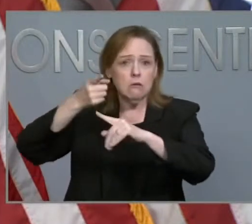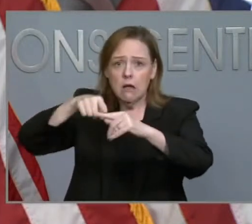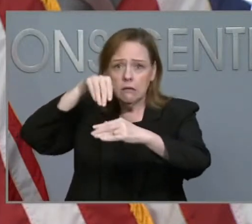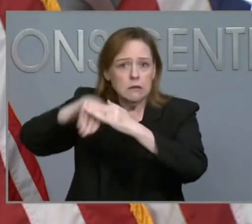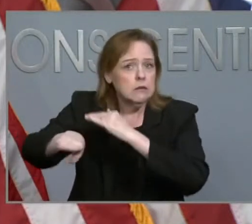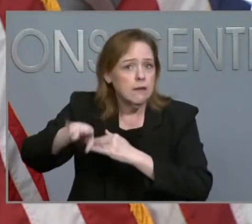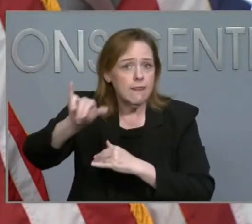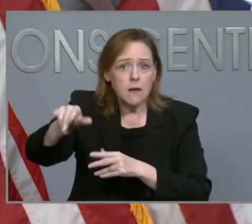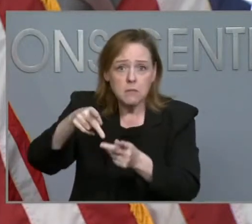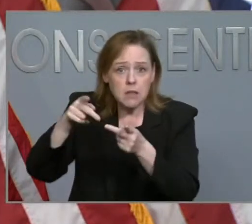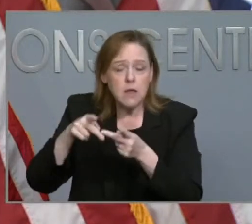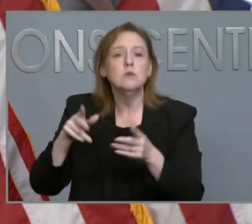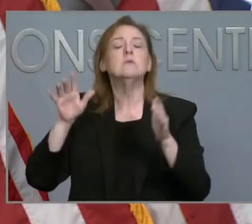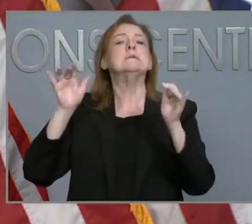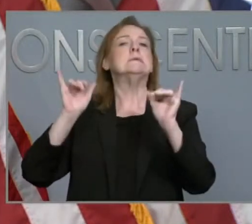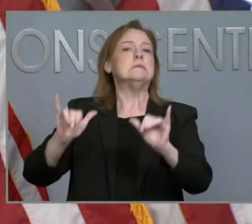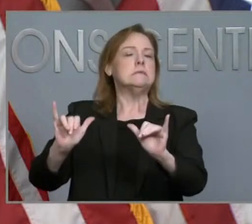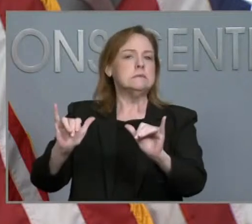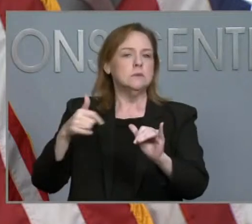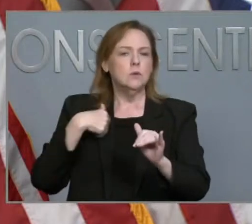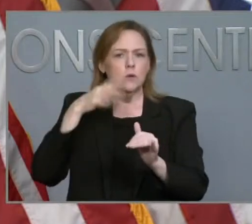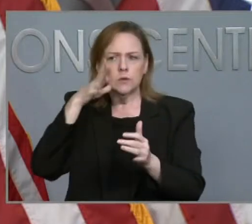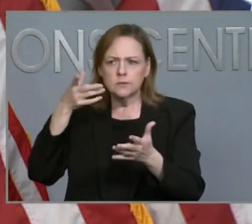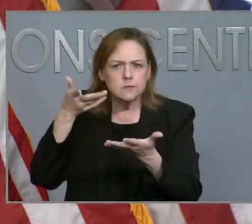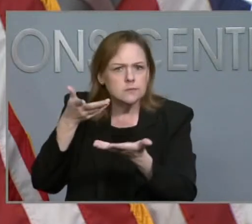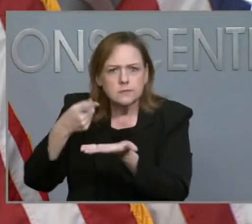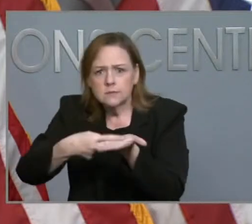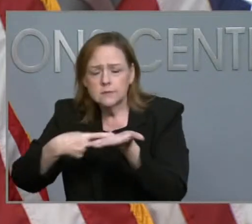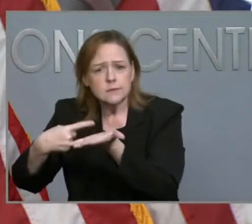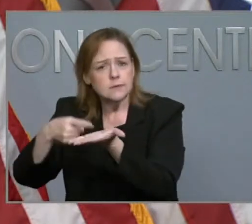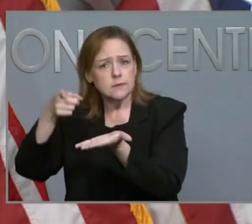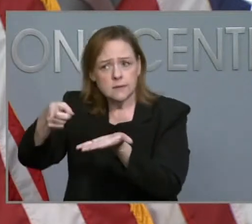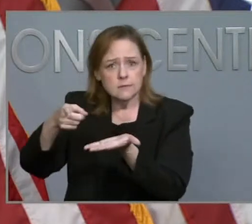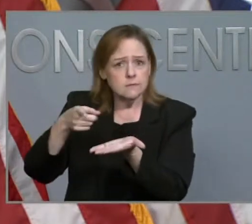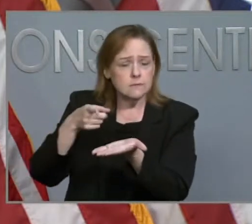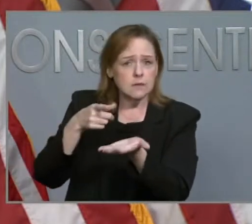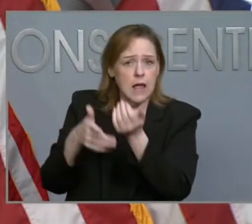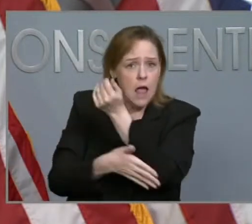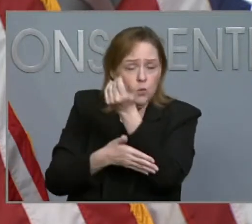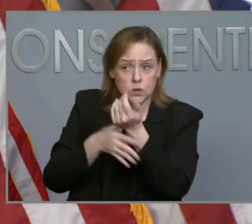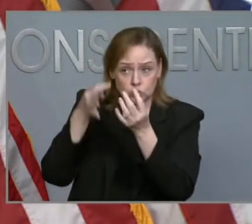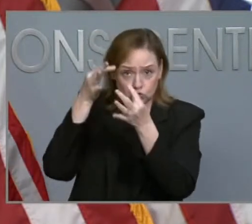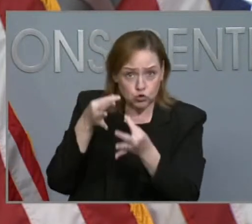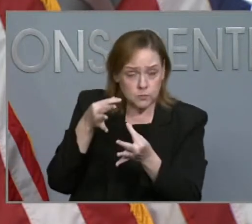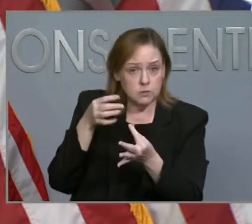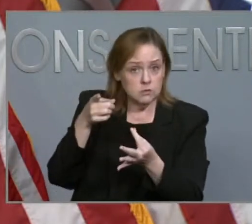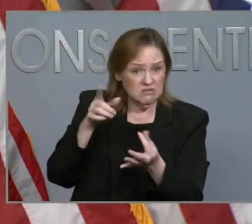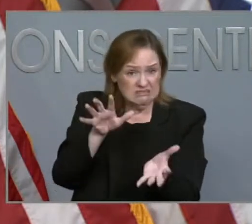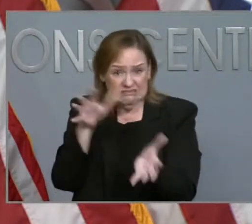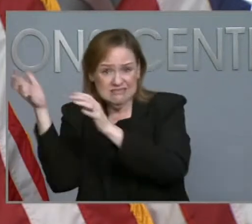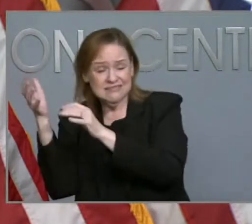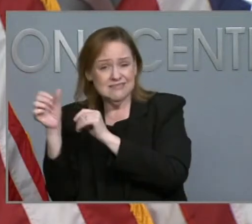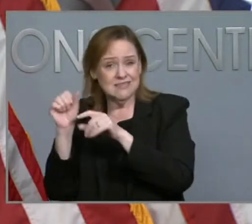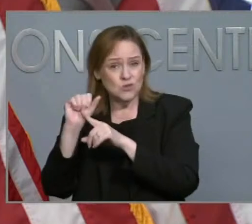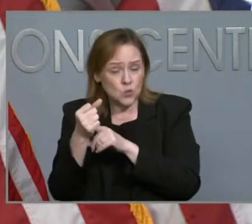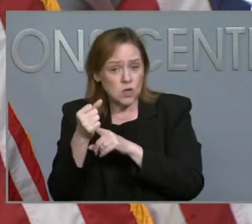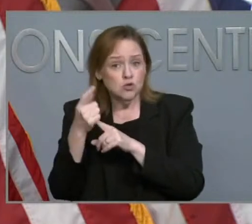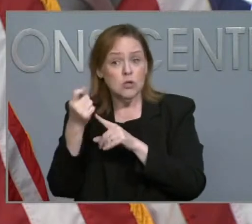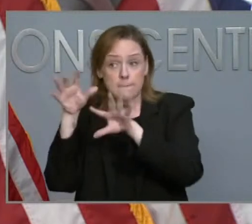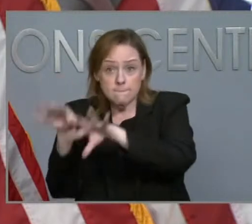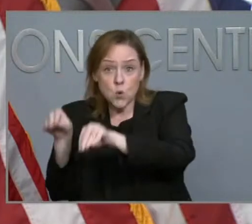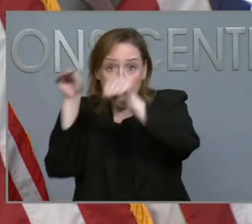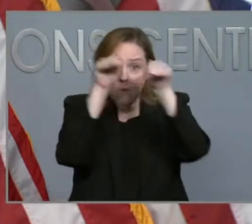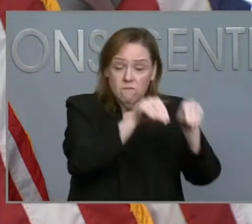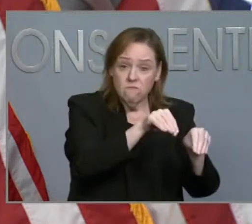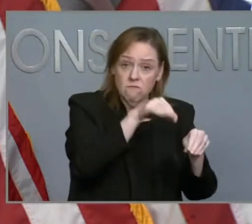today, then we would certainly work with that county to determine if it's such a situation that would require moving the